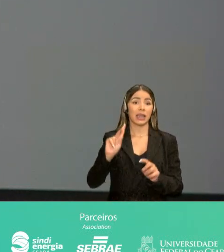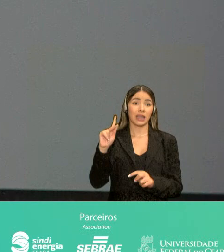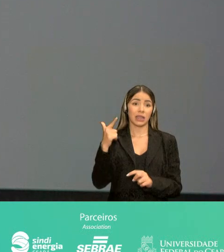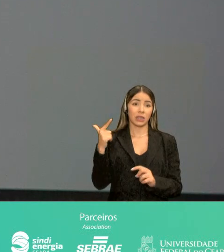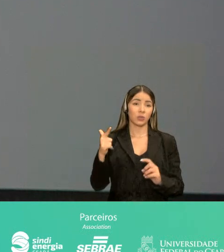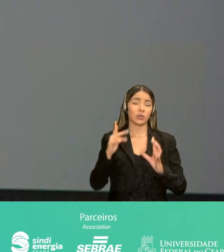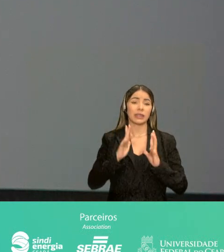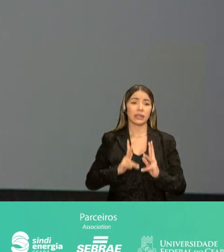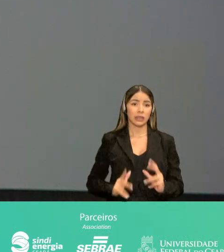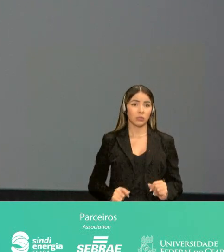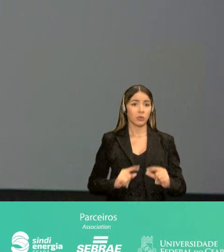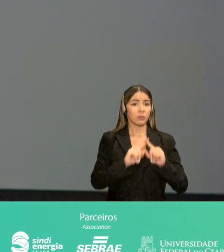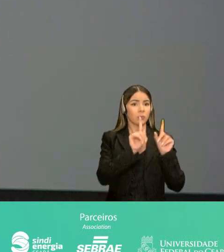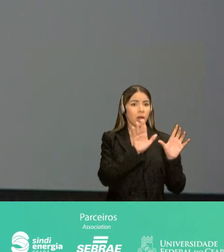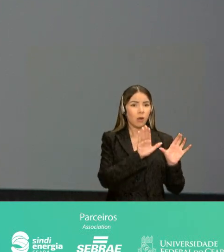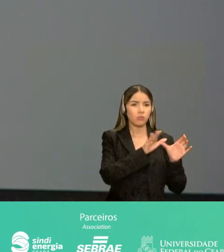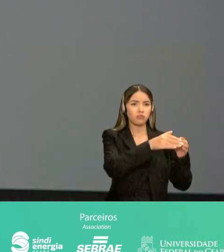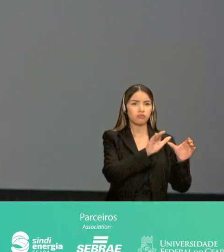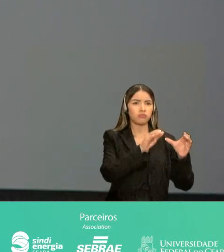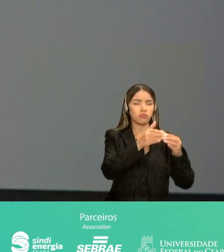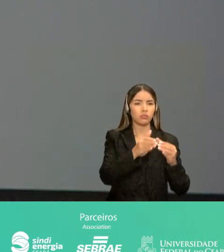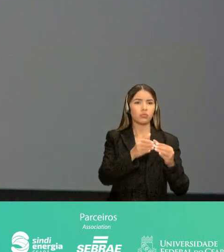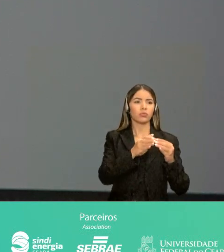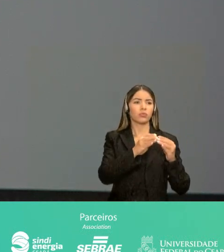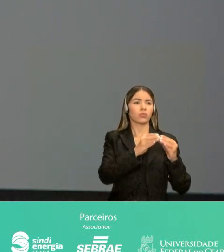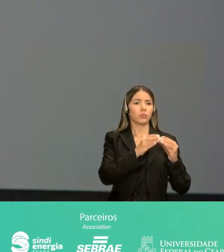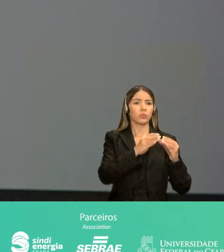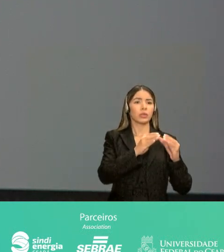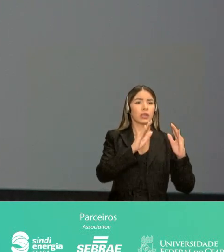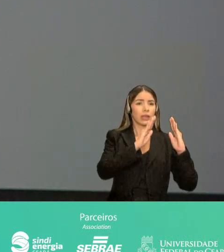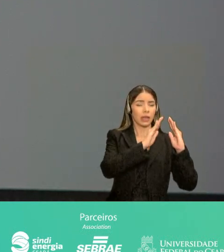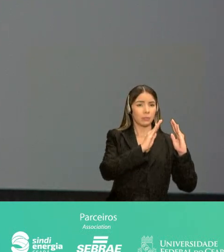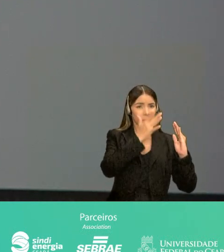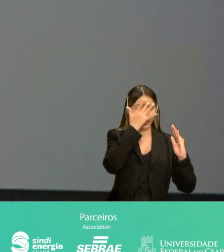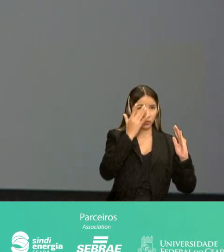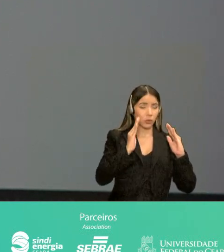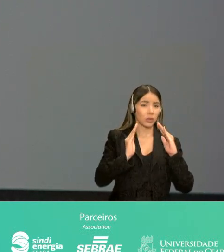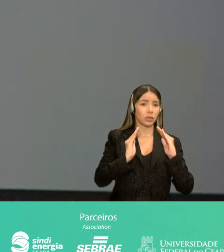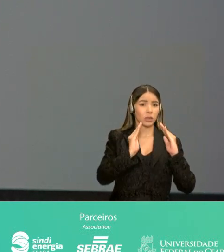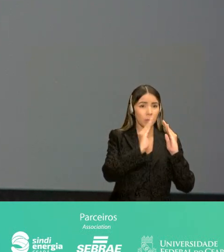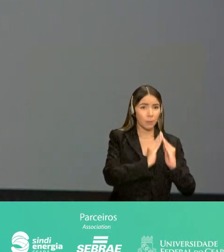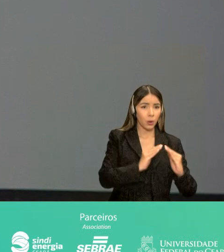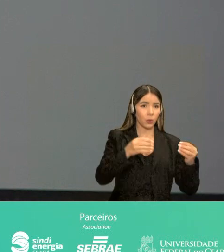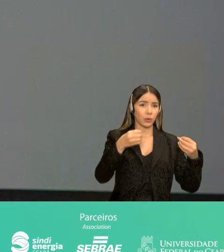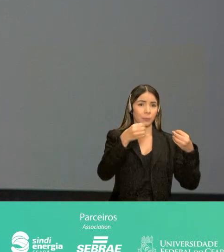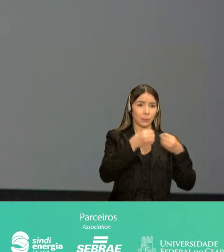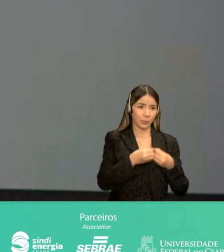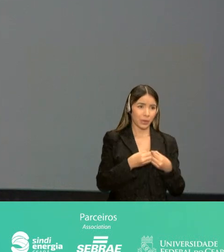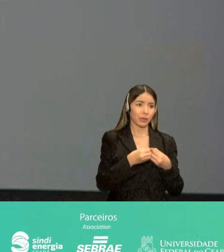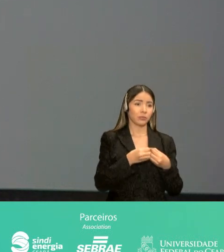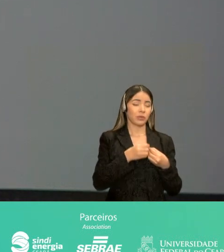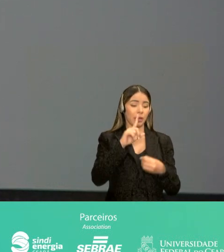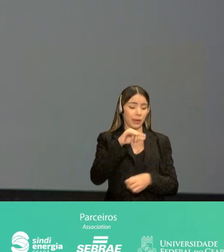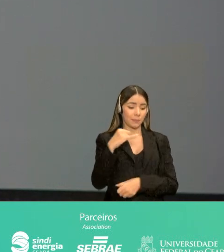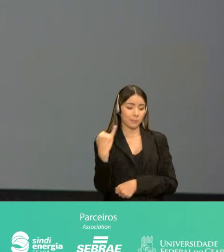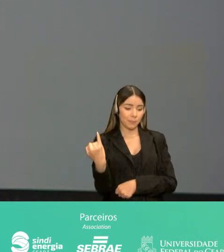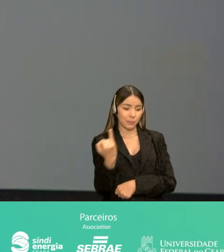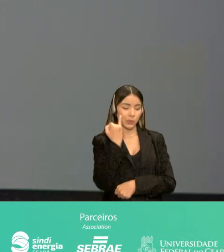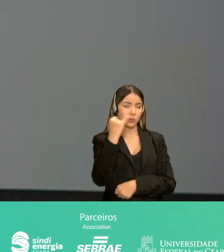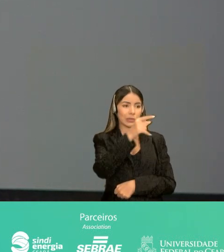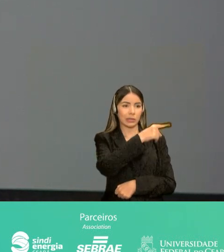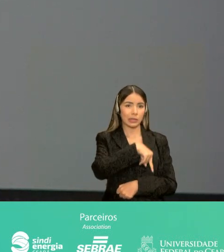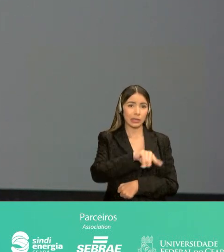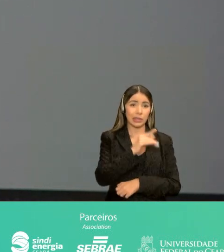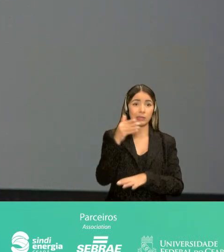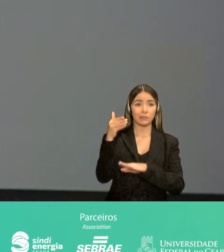the communities in the surroundings of these plants, I think it's very important. I think these work shall be done. It makes part